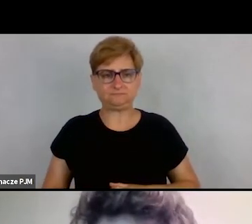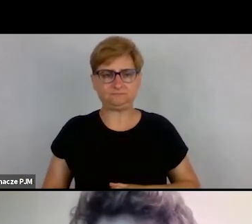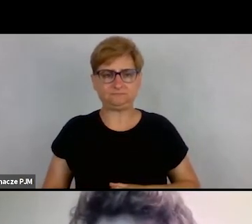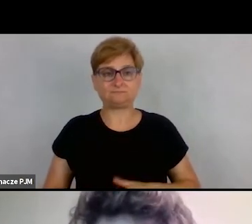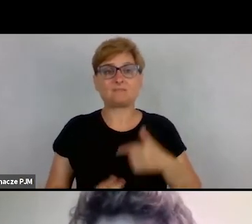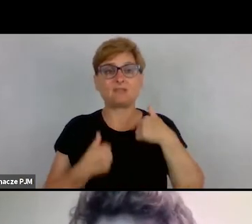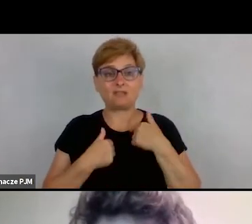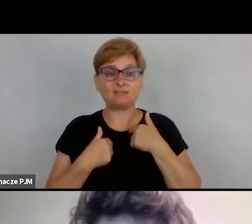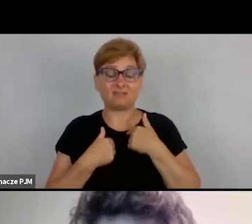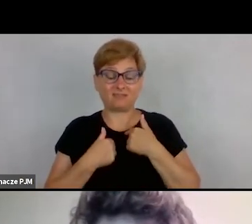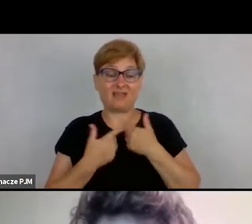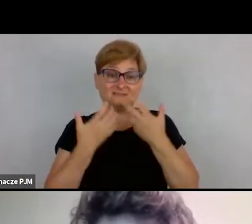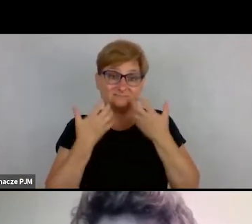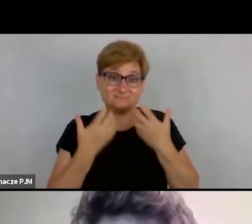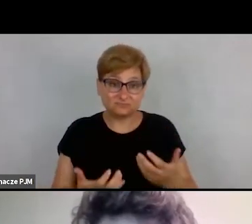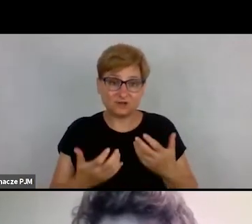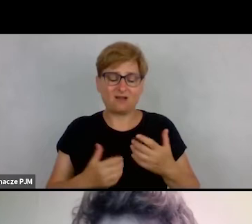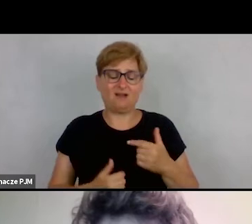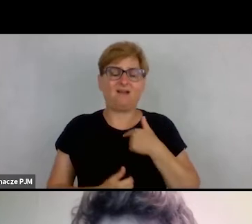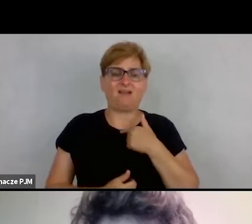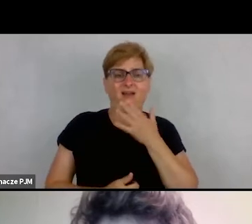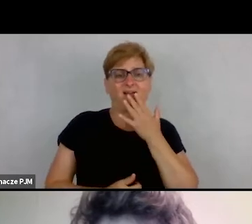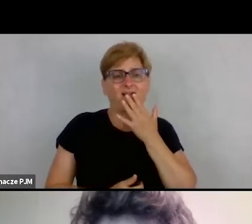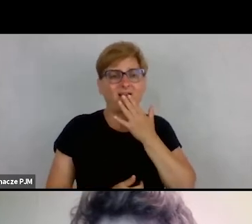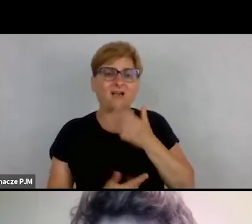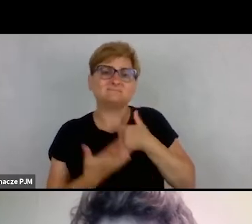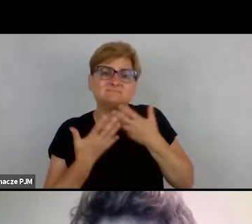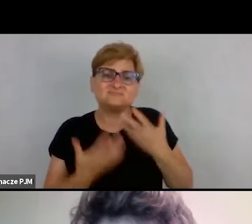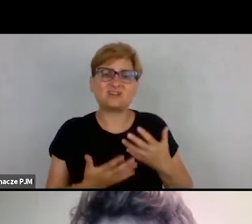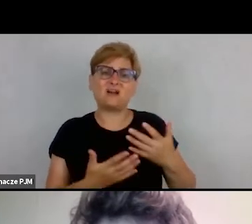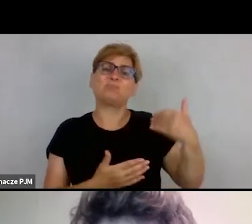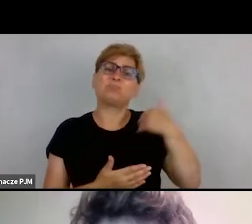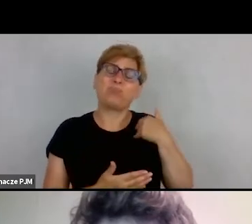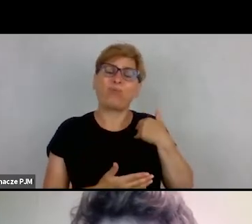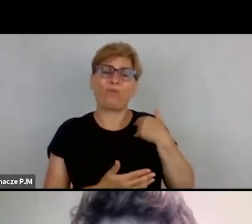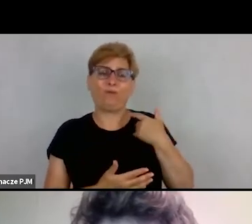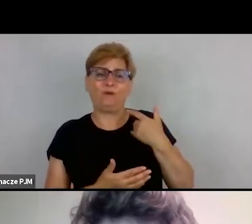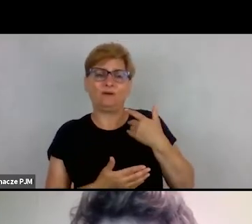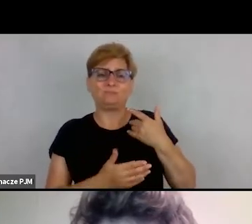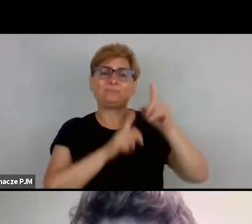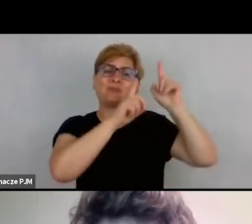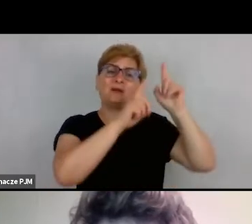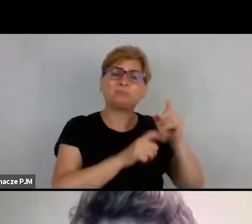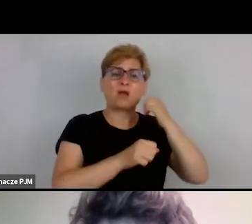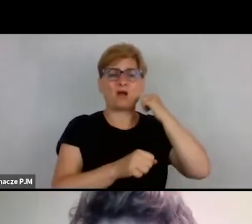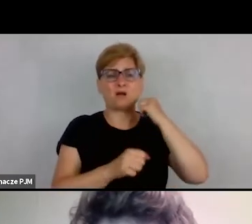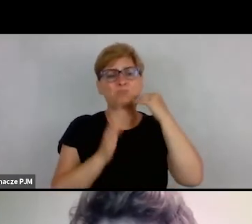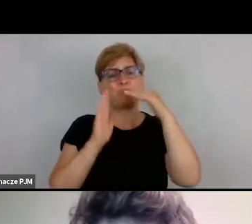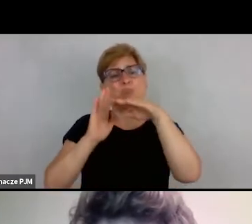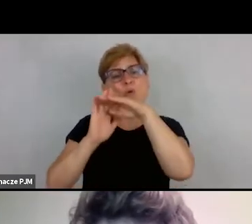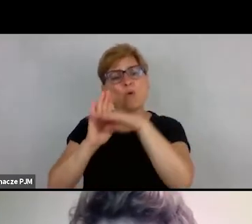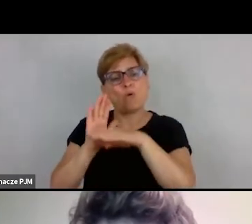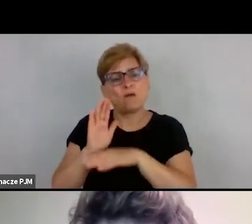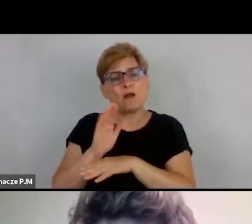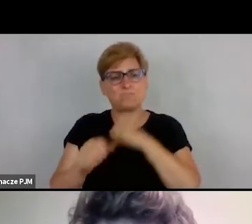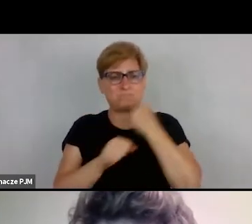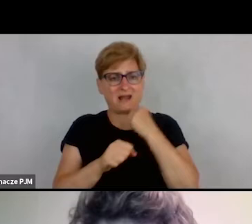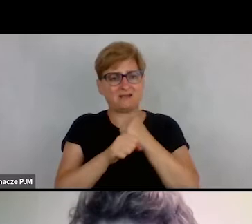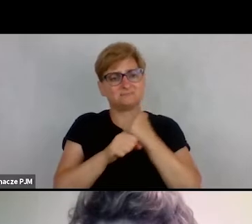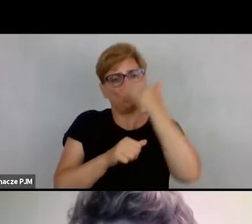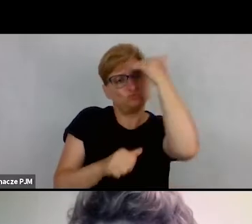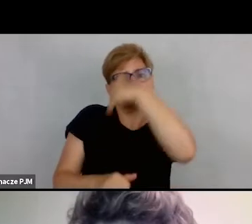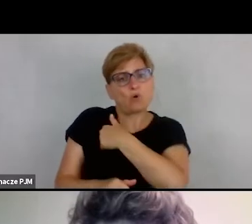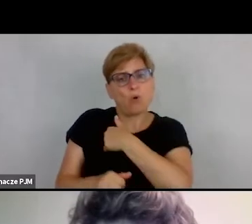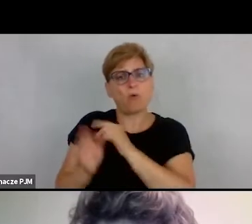San Francisco, working with community members to address the issue of men's violence against women. And I